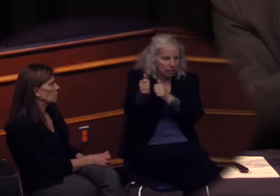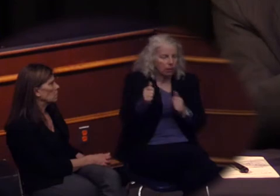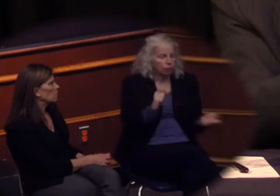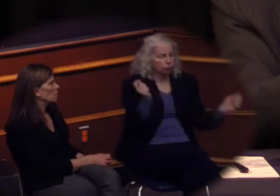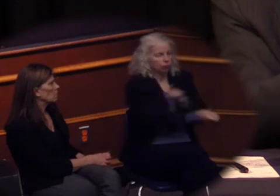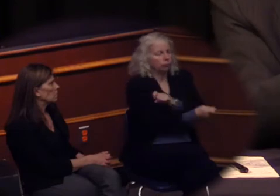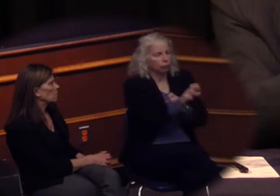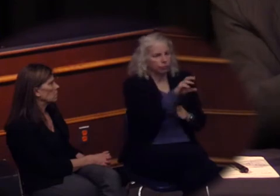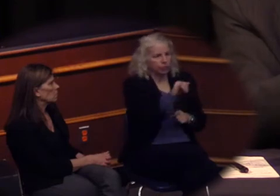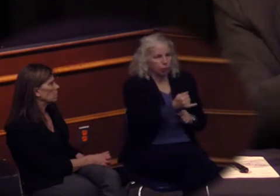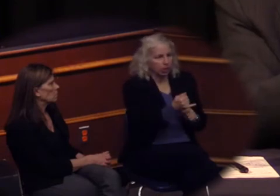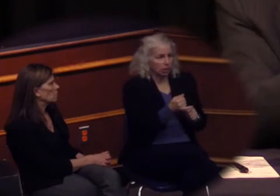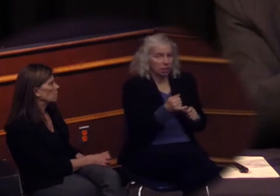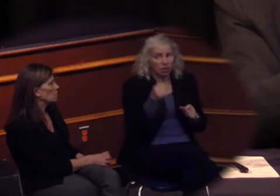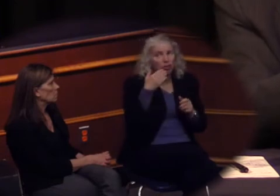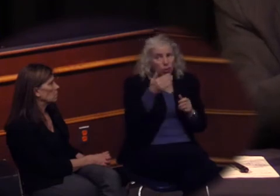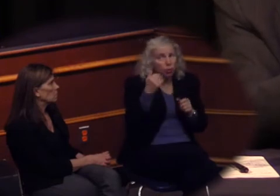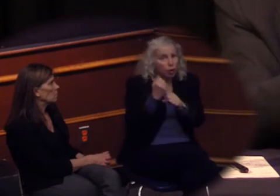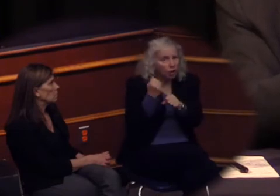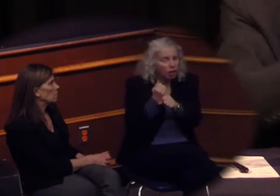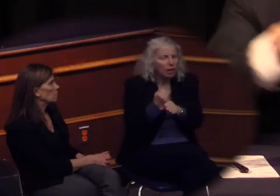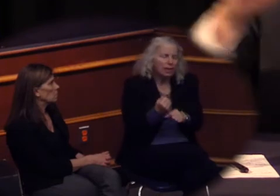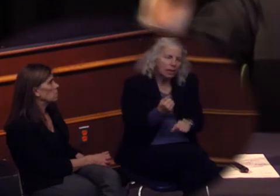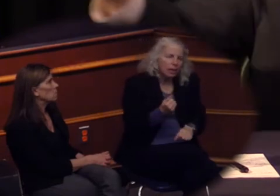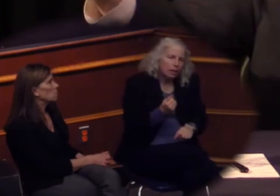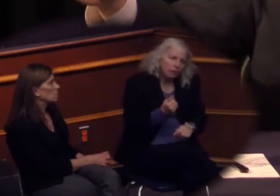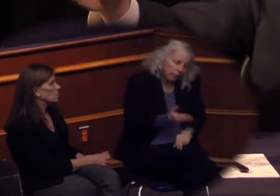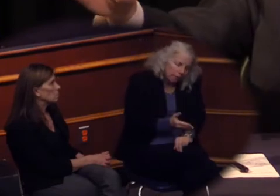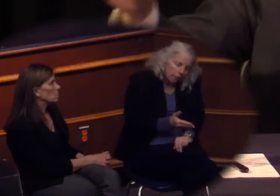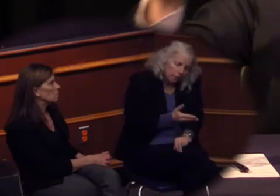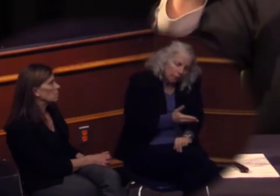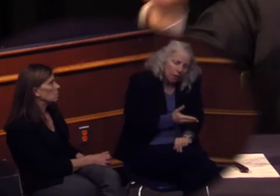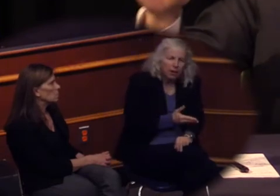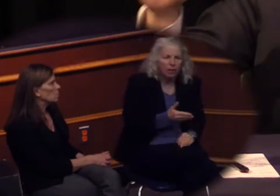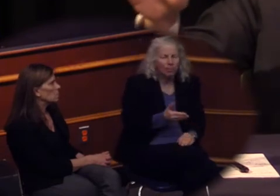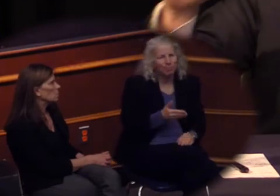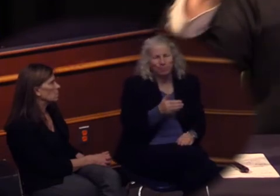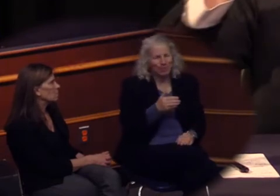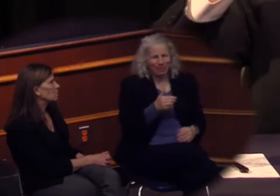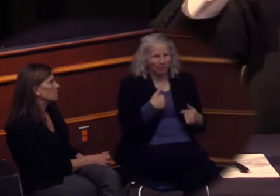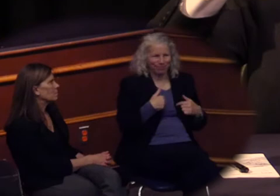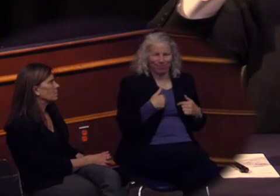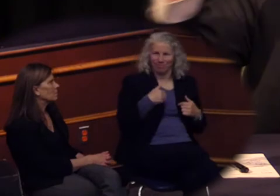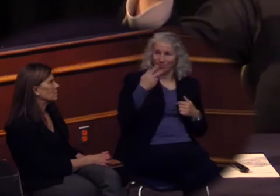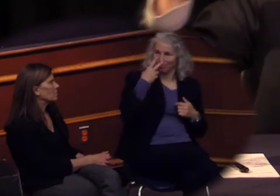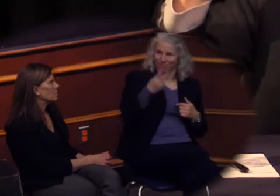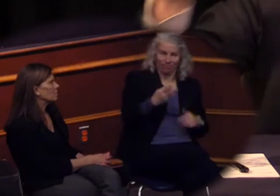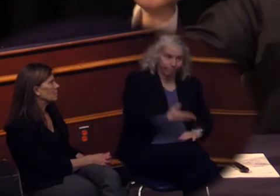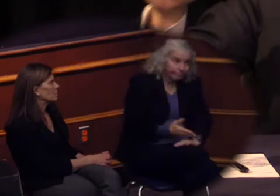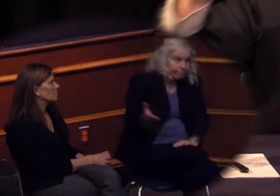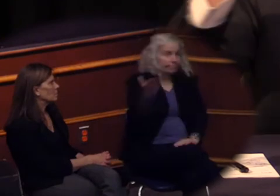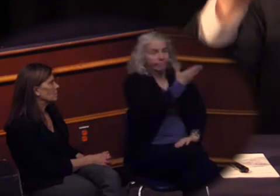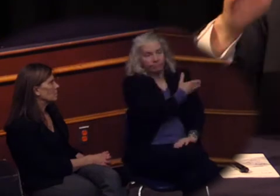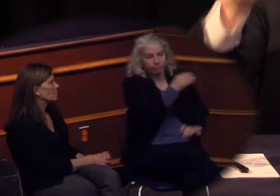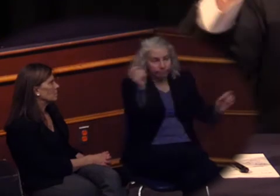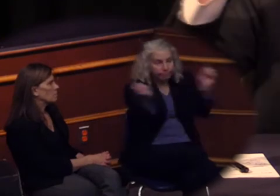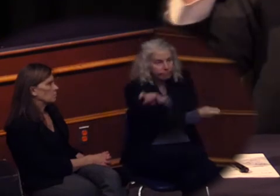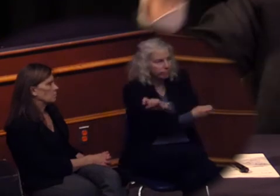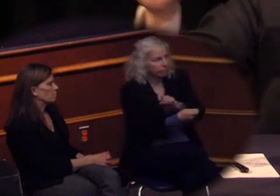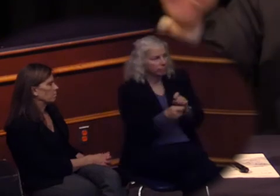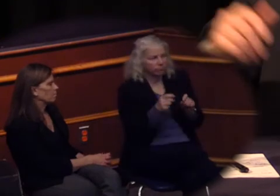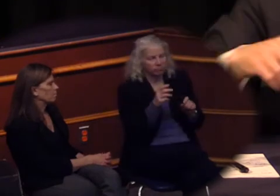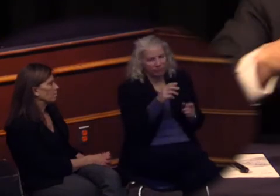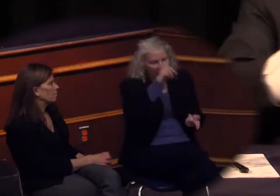reforming our criminal justice system. It is a step. It isn't going to, in my view, make a material difference in really